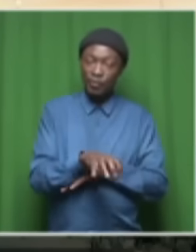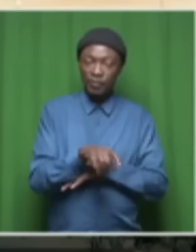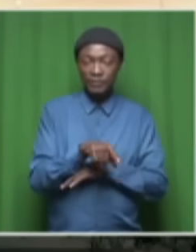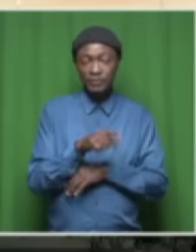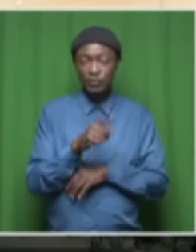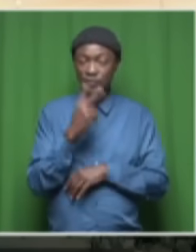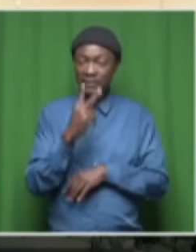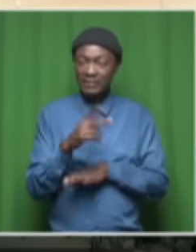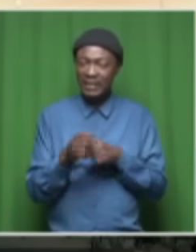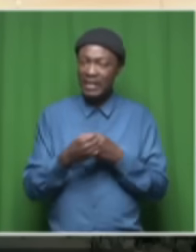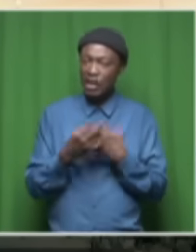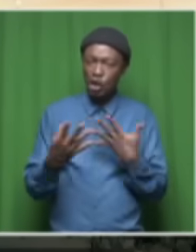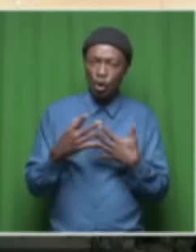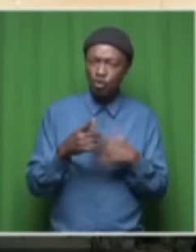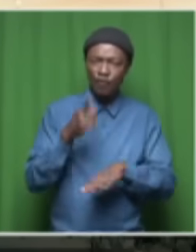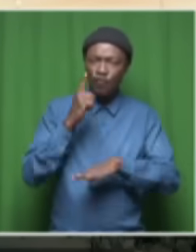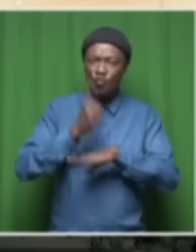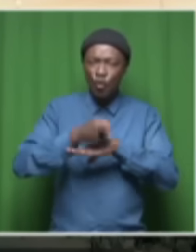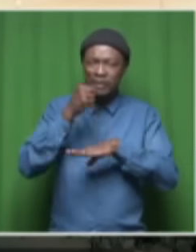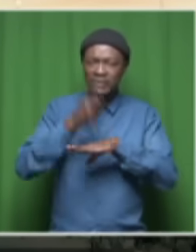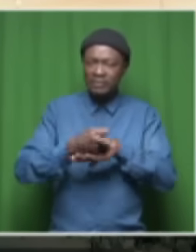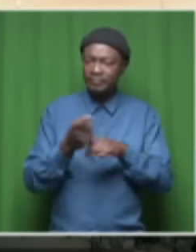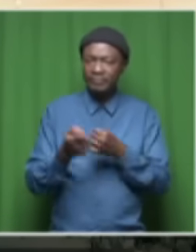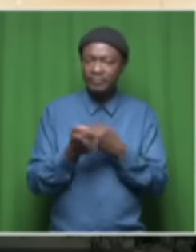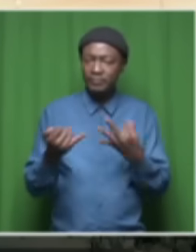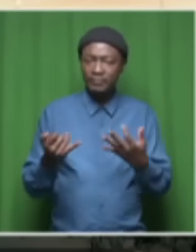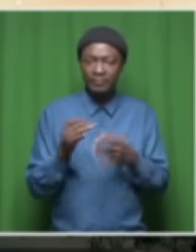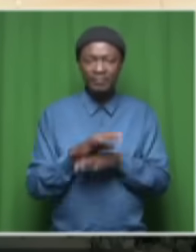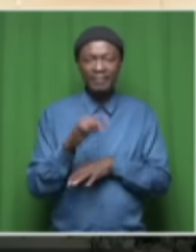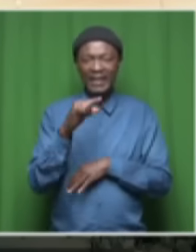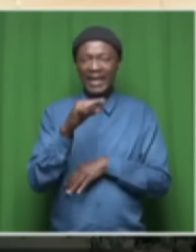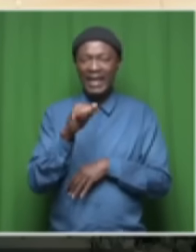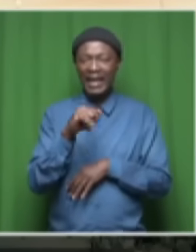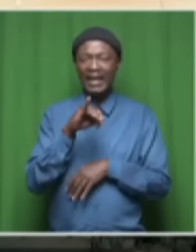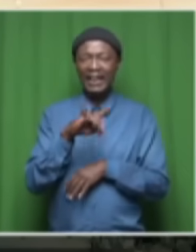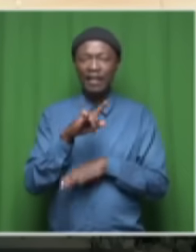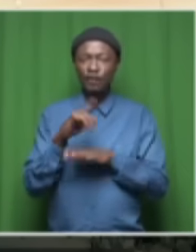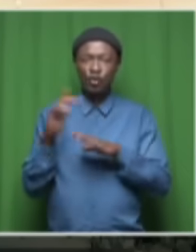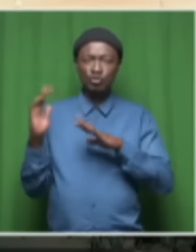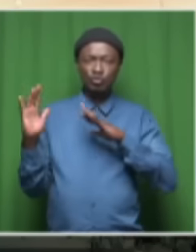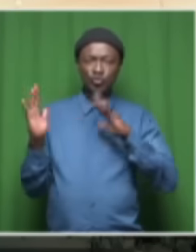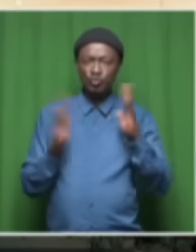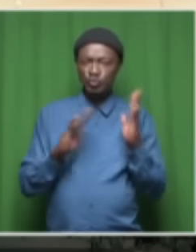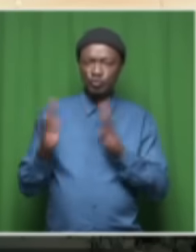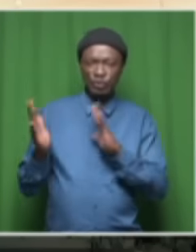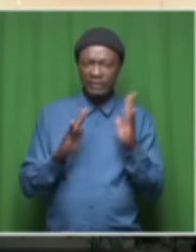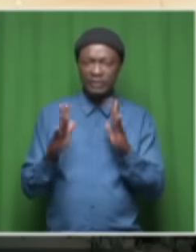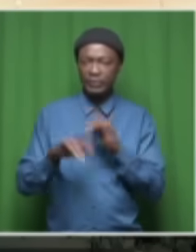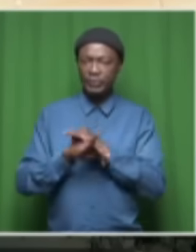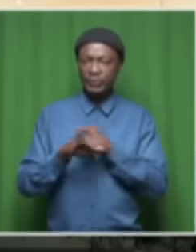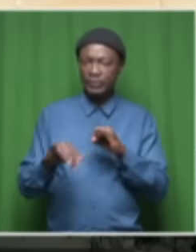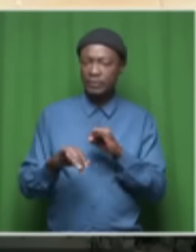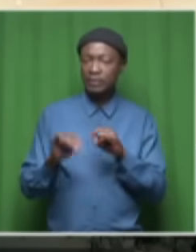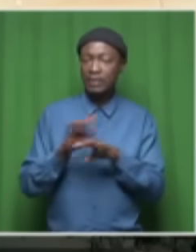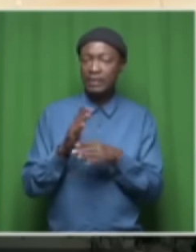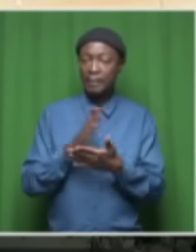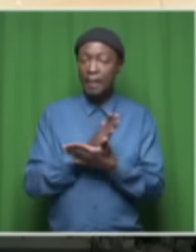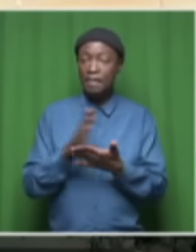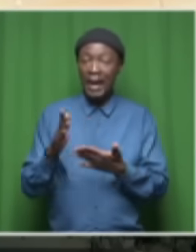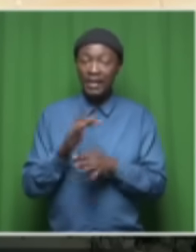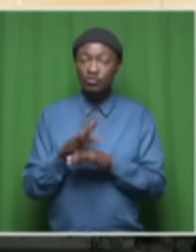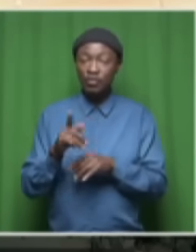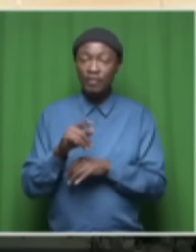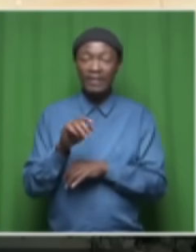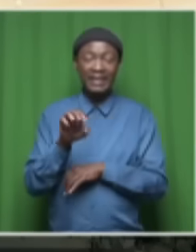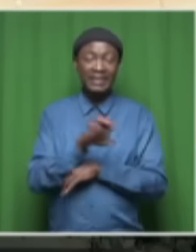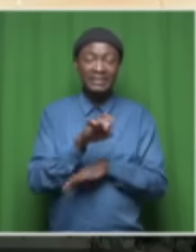seeing a lot of warnings and these gale force winds that are going to be hammering parts of the Eastern Cape.